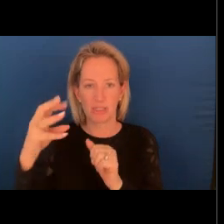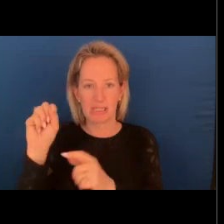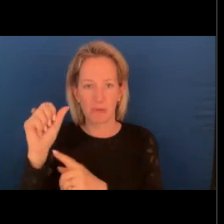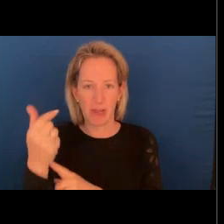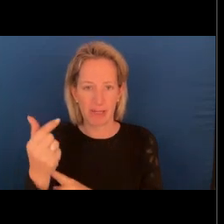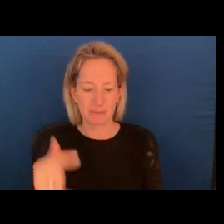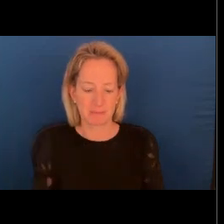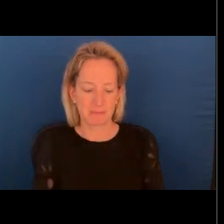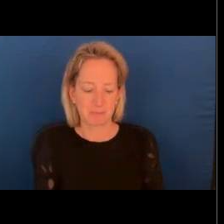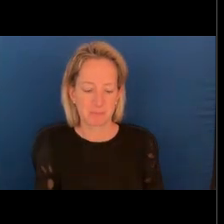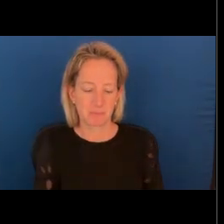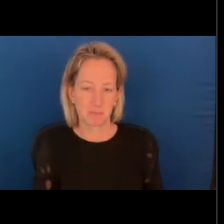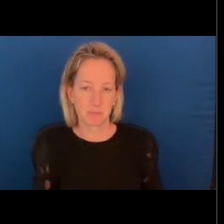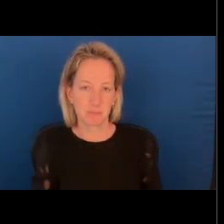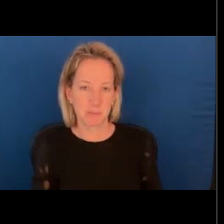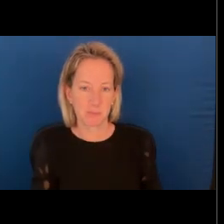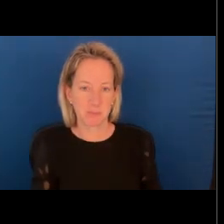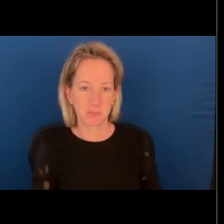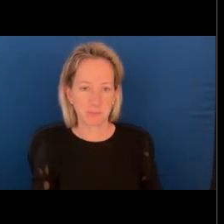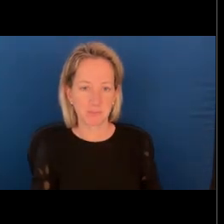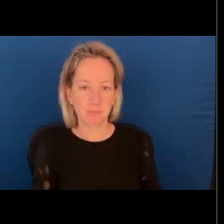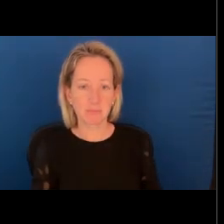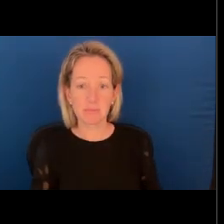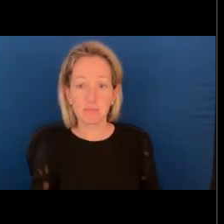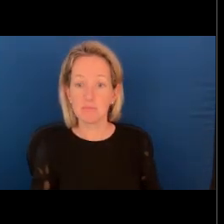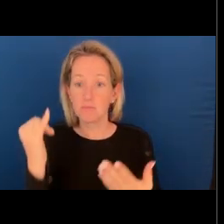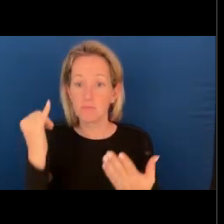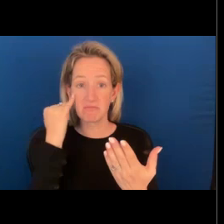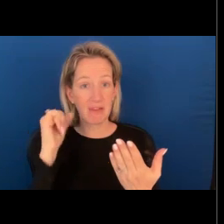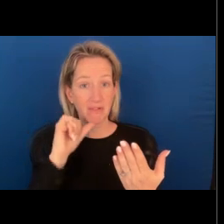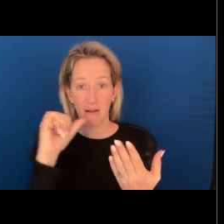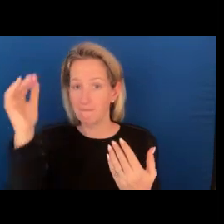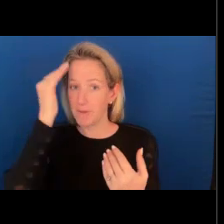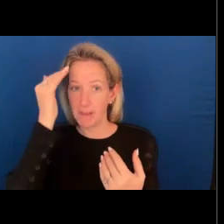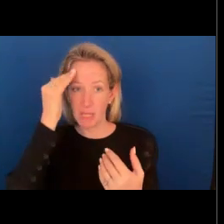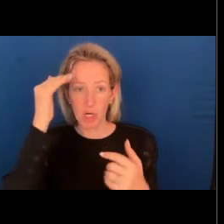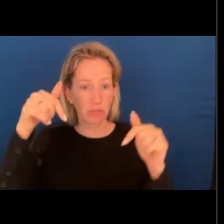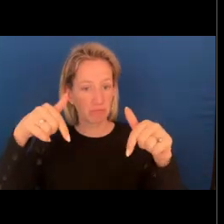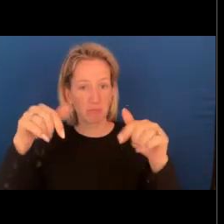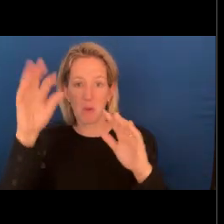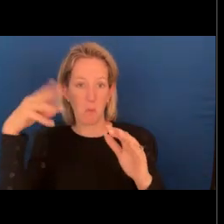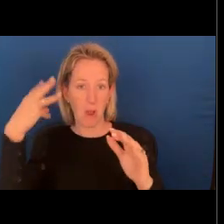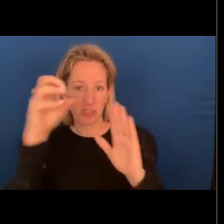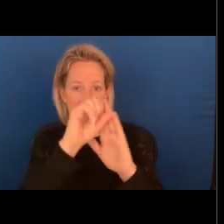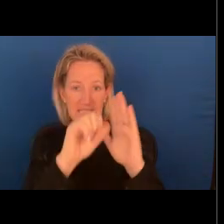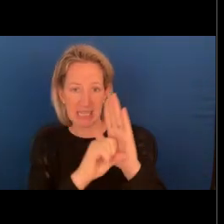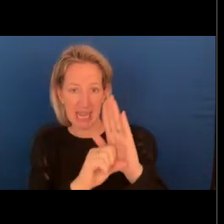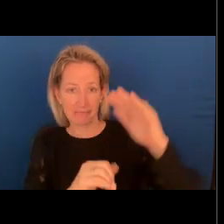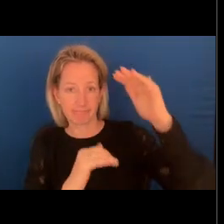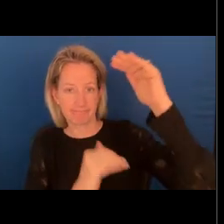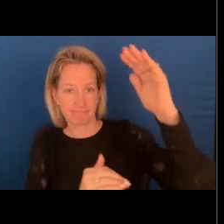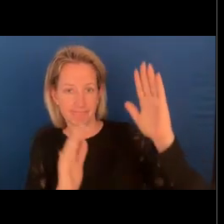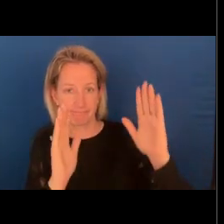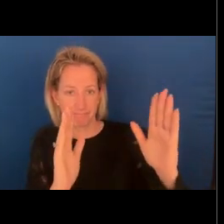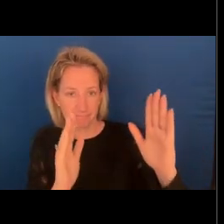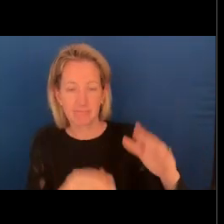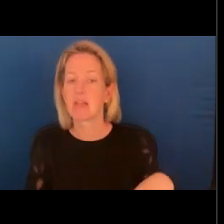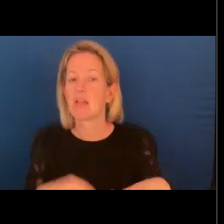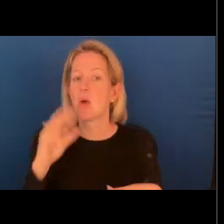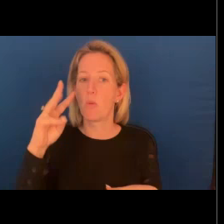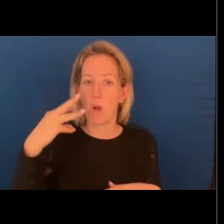all of our details. So for those of you not familiar, this is Washington State here. And Washington CoastSavers,